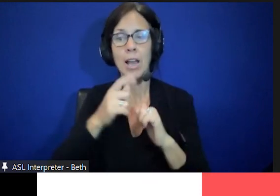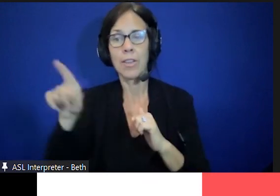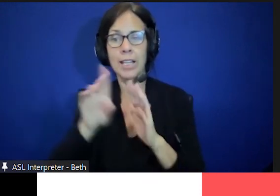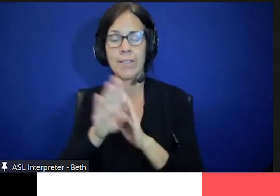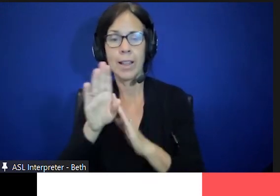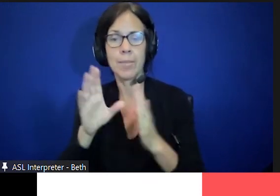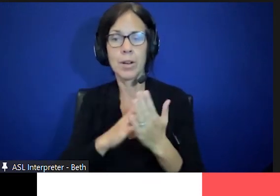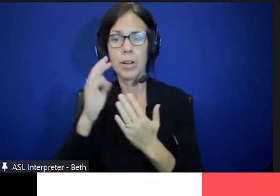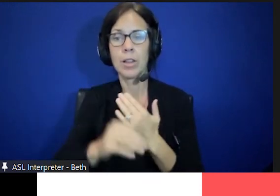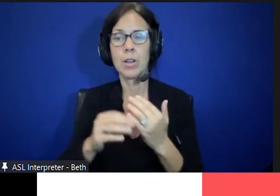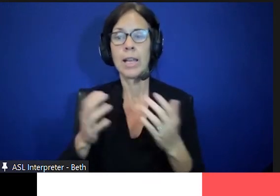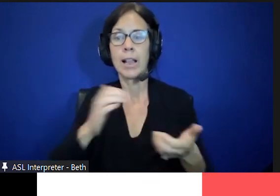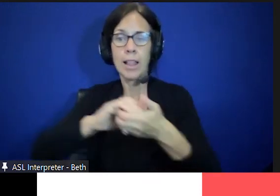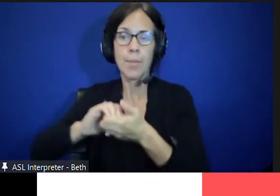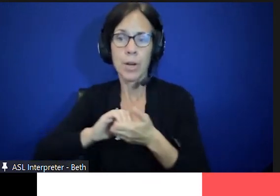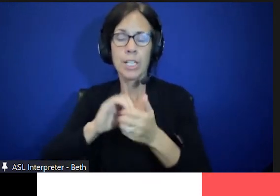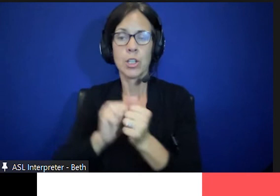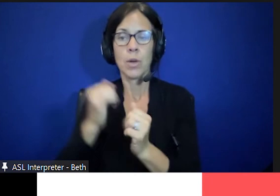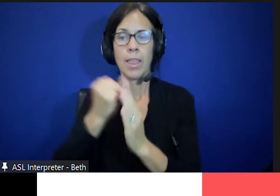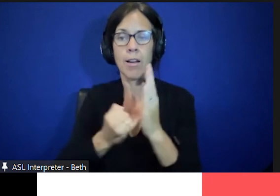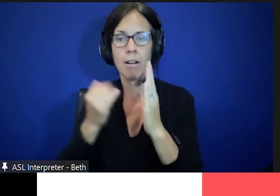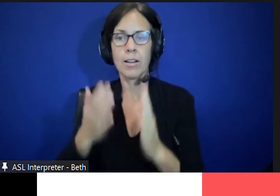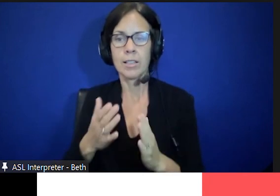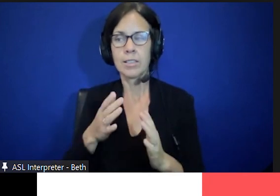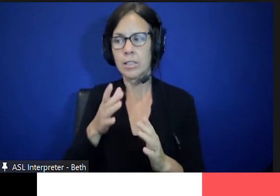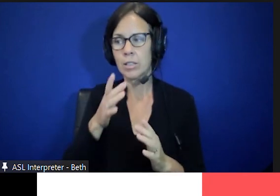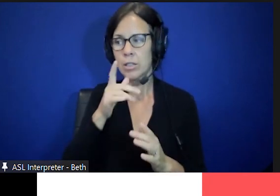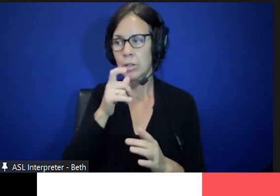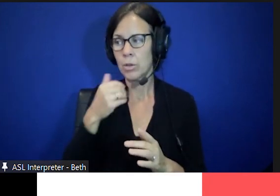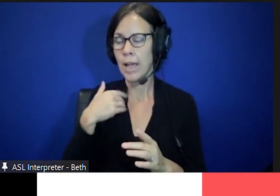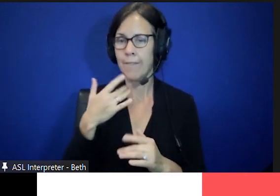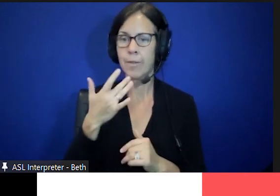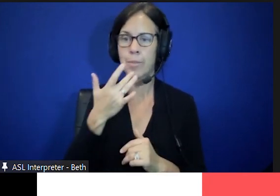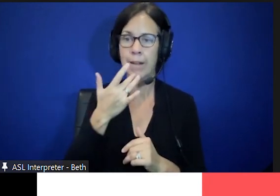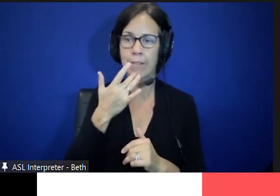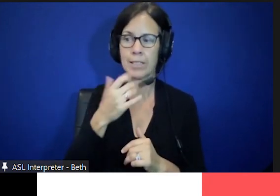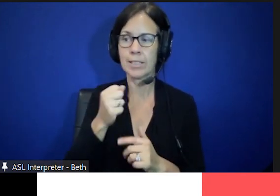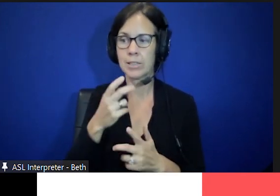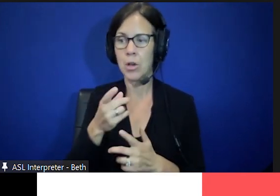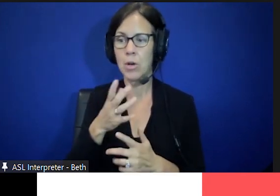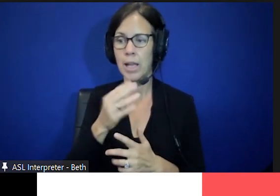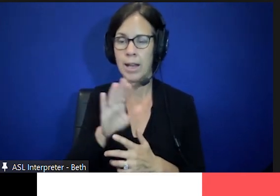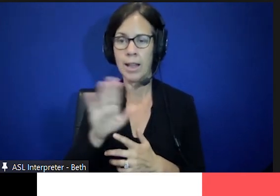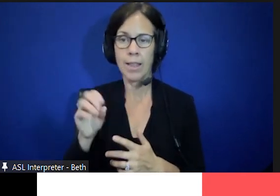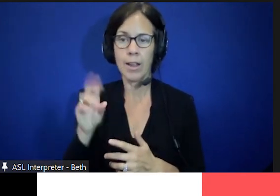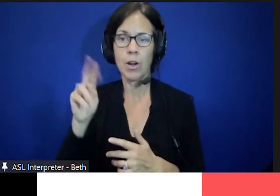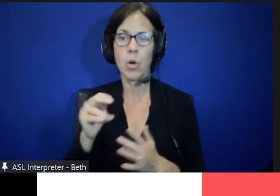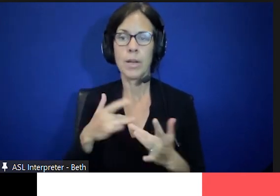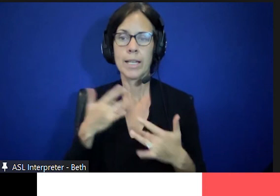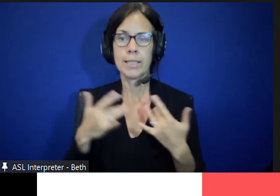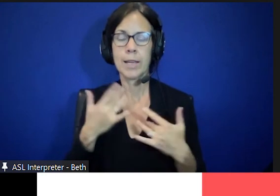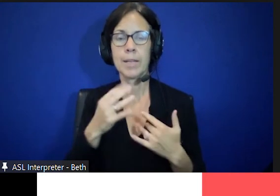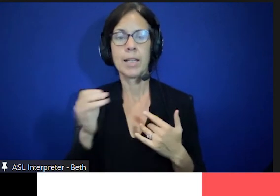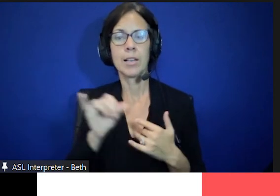in collaboration with artists, you know, who has preference and their own excitement. And